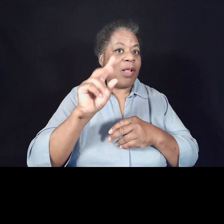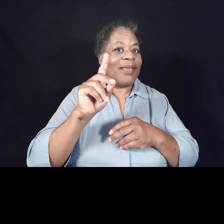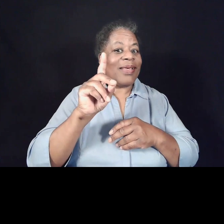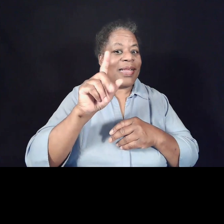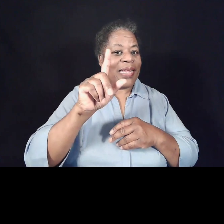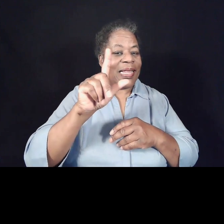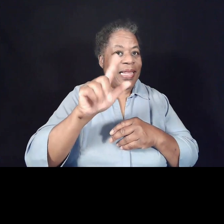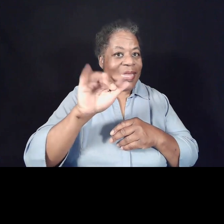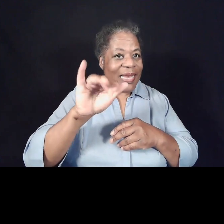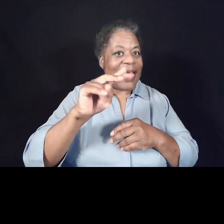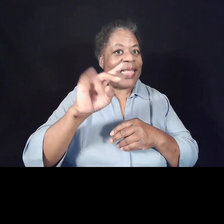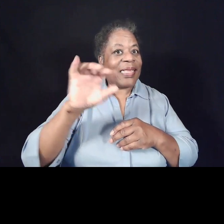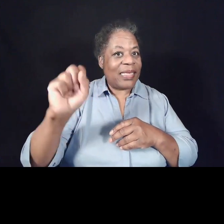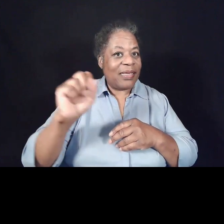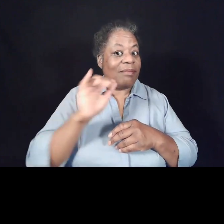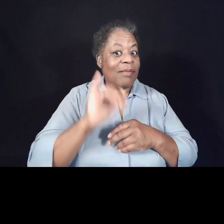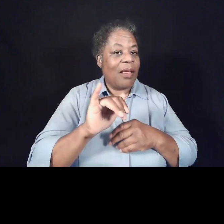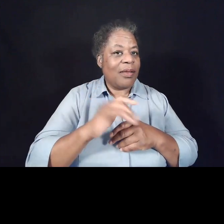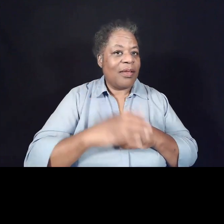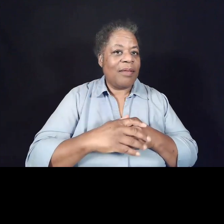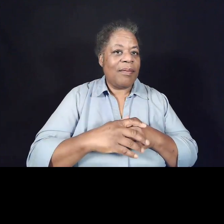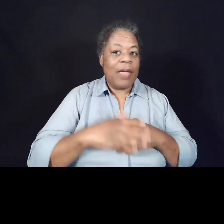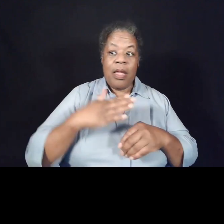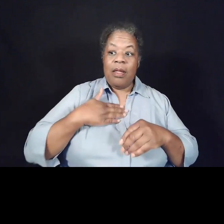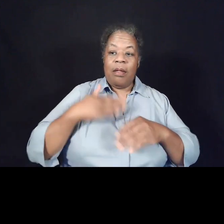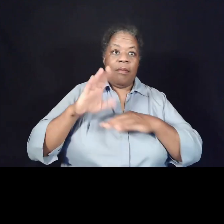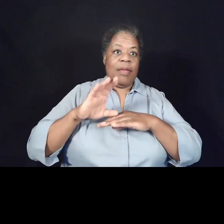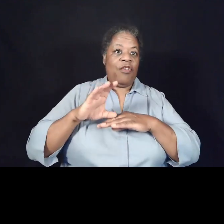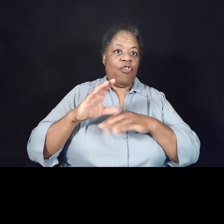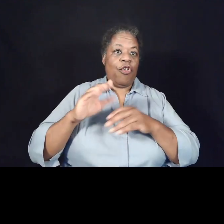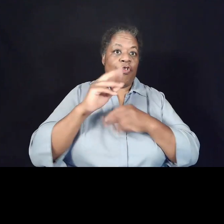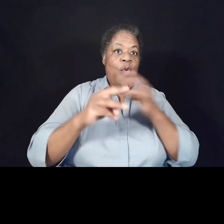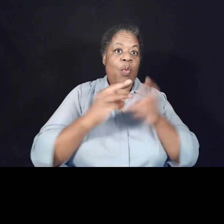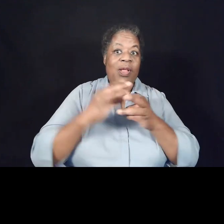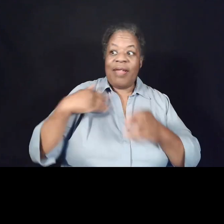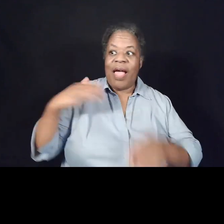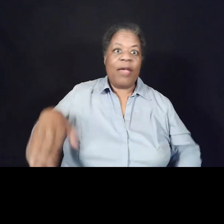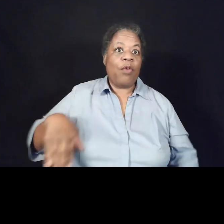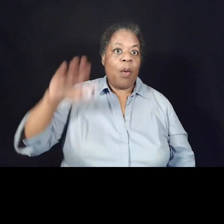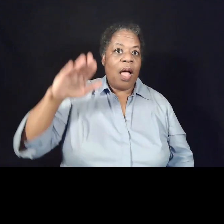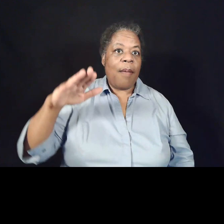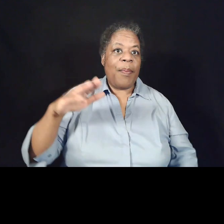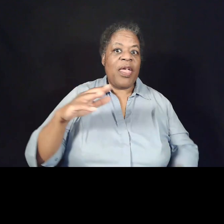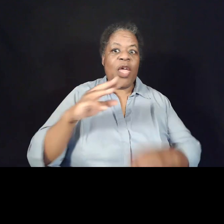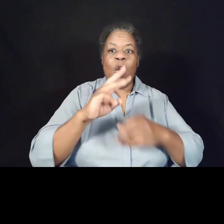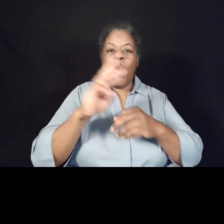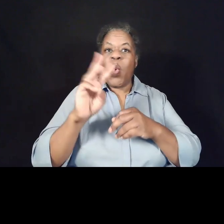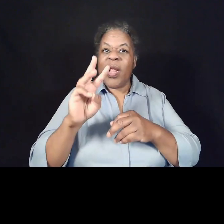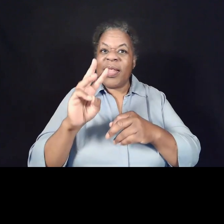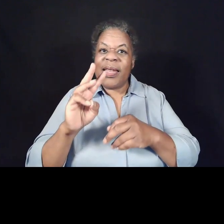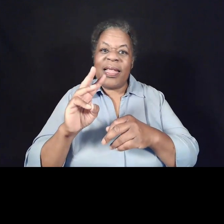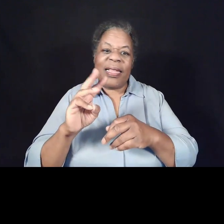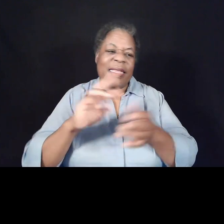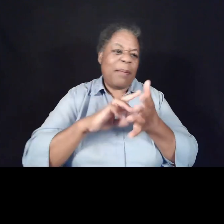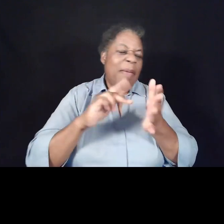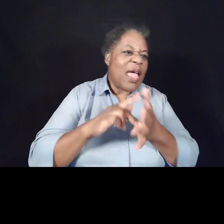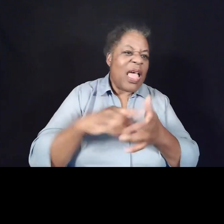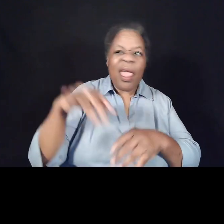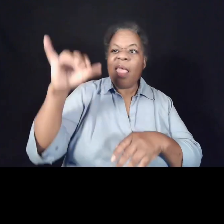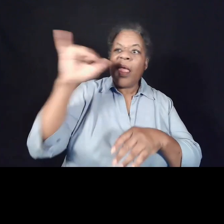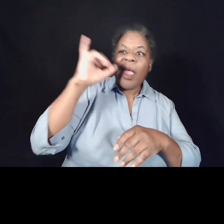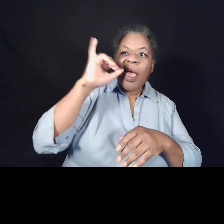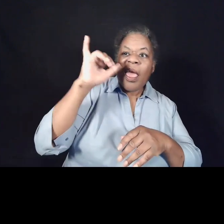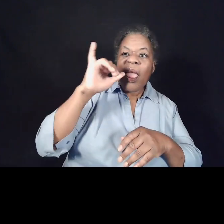Now, in the church world I grew up in, worldliness meant drinking and gambling and going